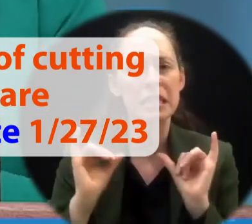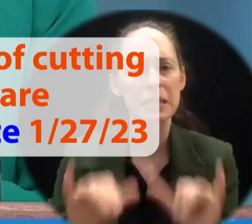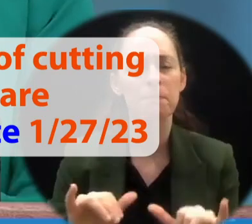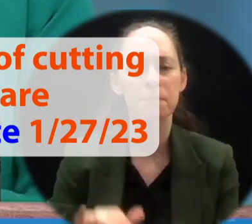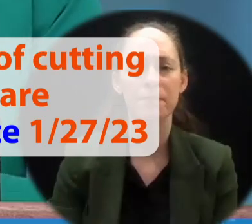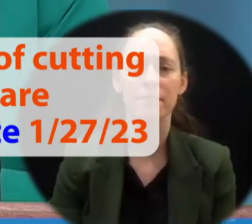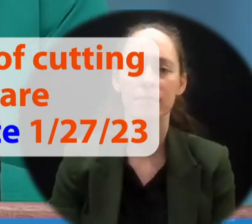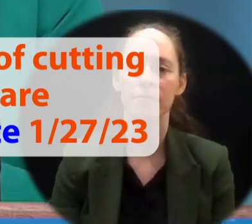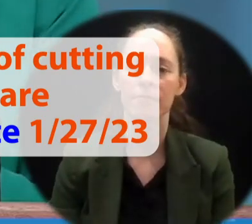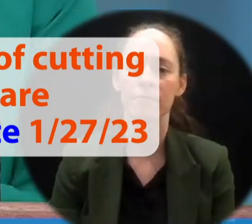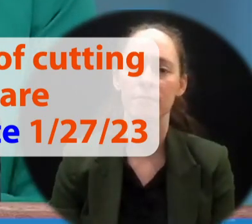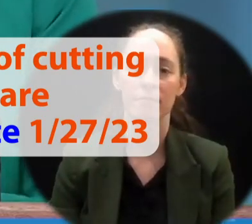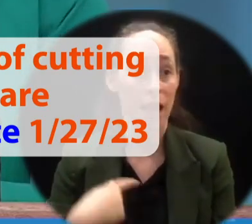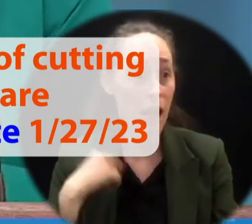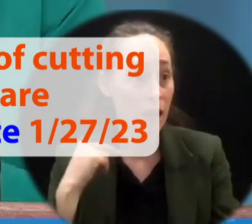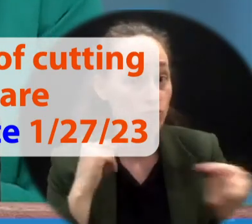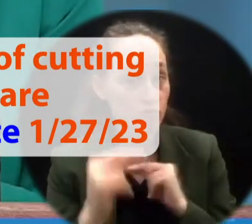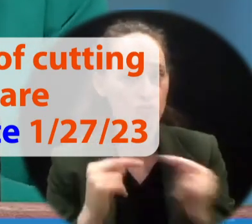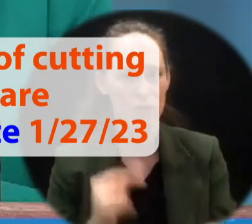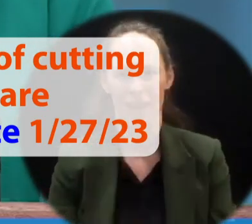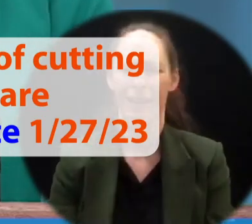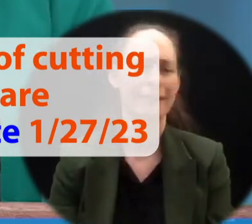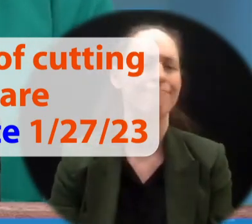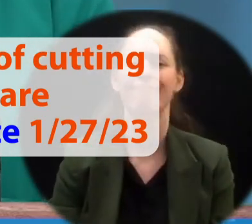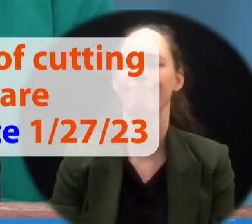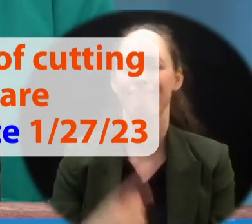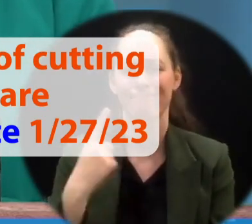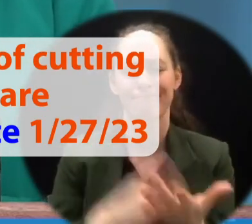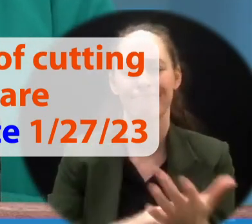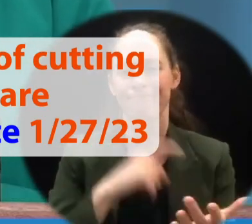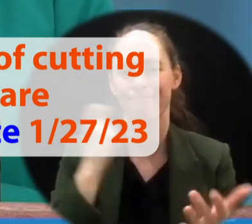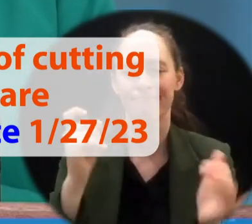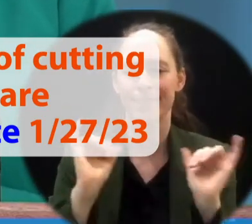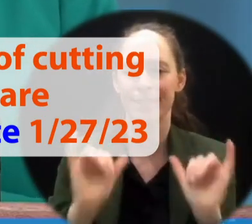where we stand. It doesn't change the fact that we are not going to negotiate here.